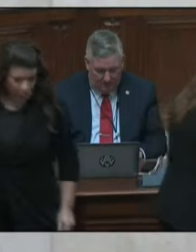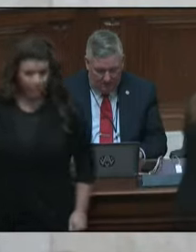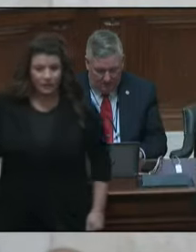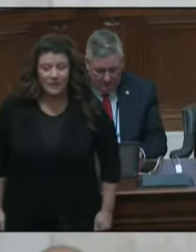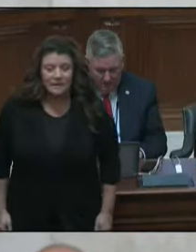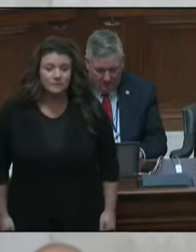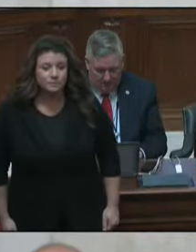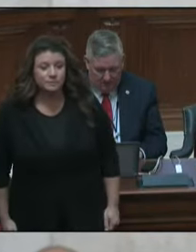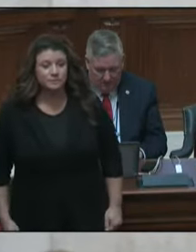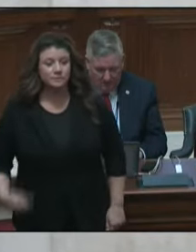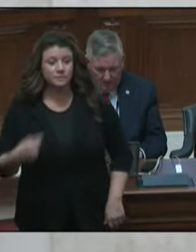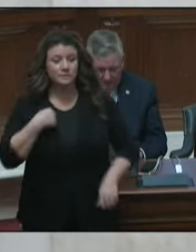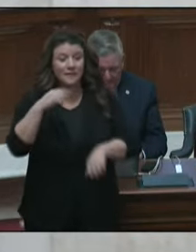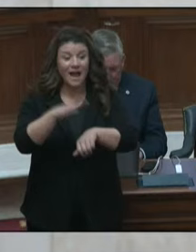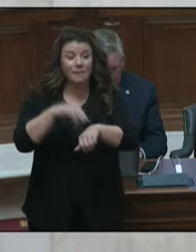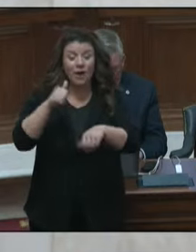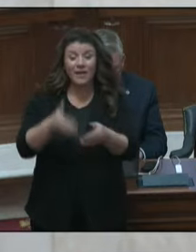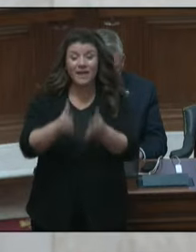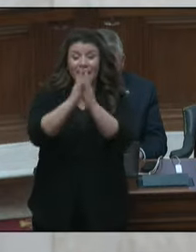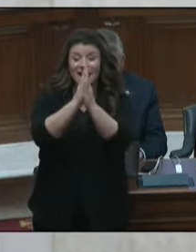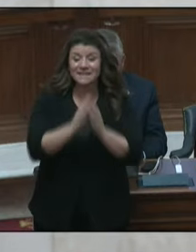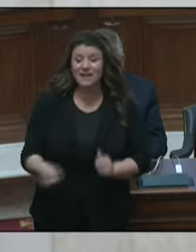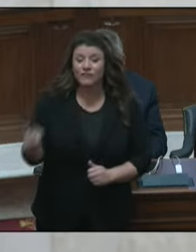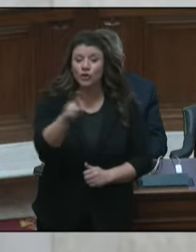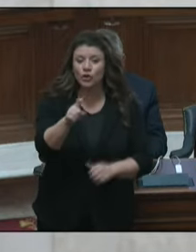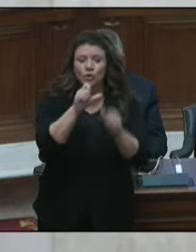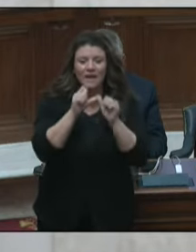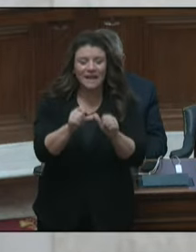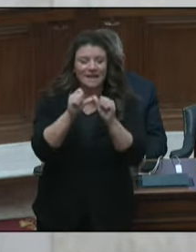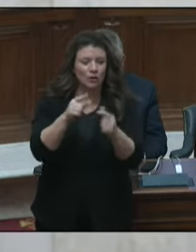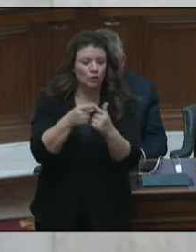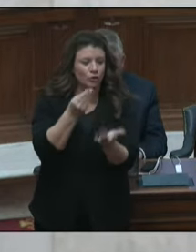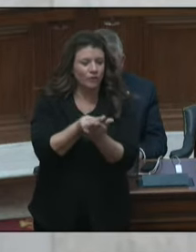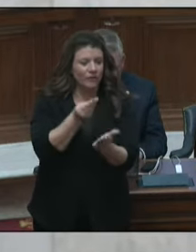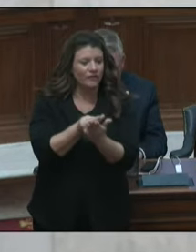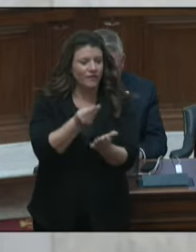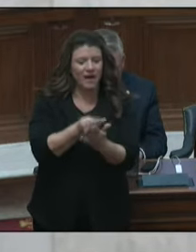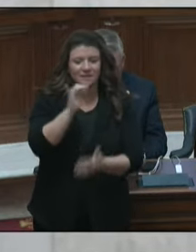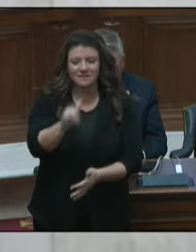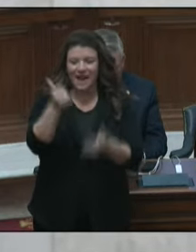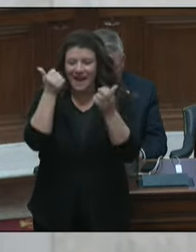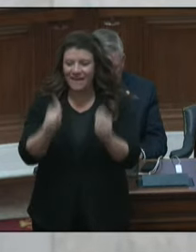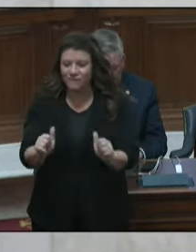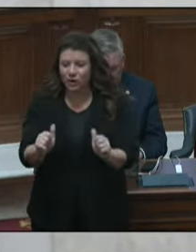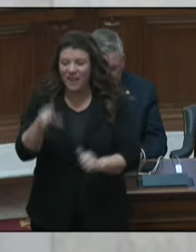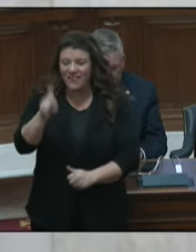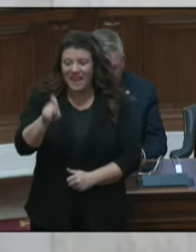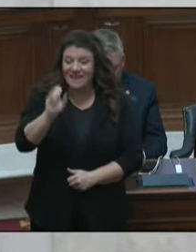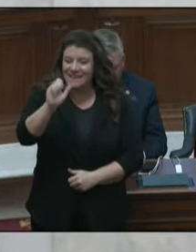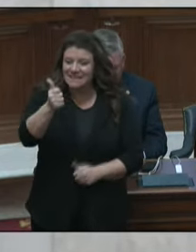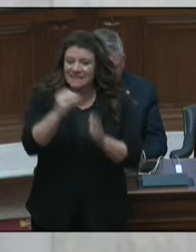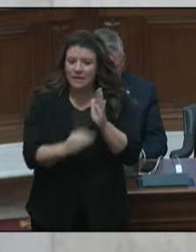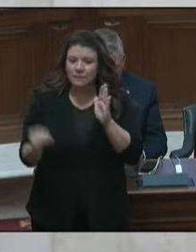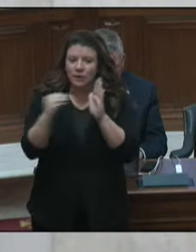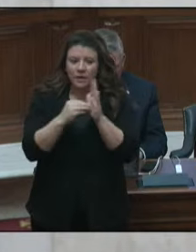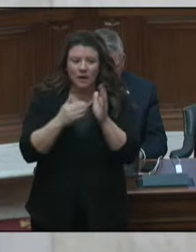I'm calling and asking for you to continue to fund this effort. They need $10